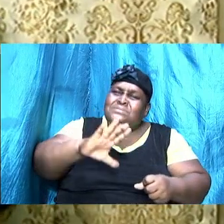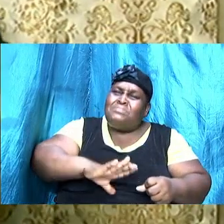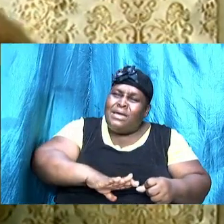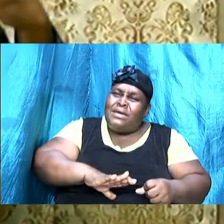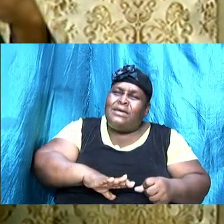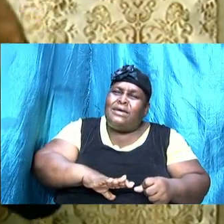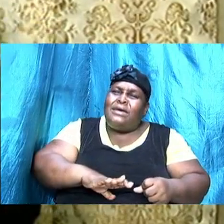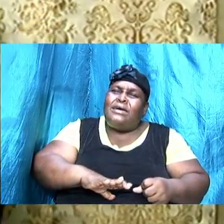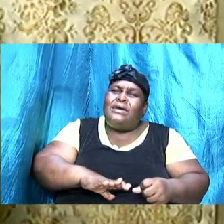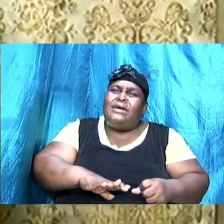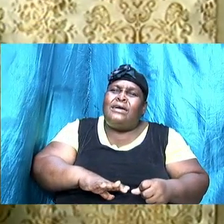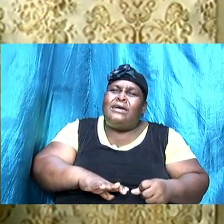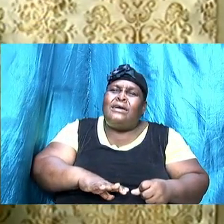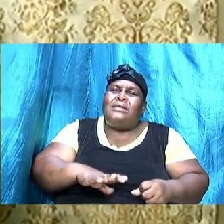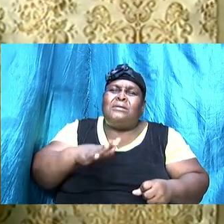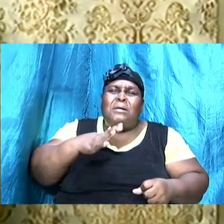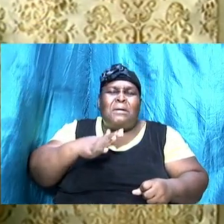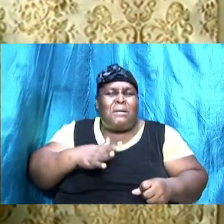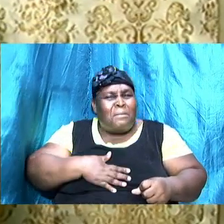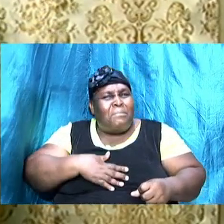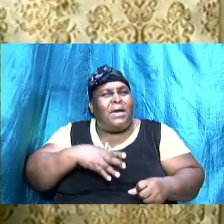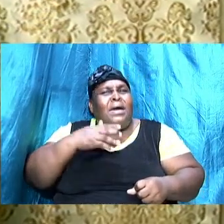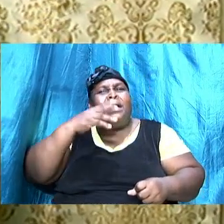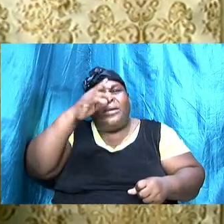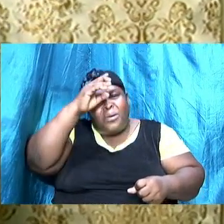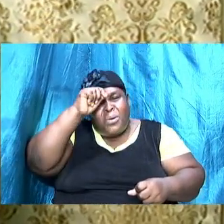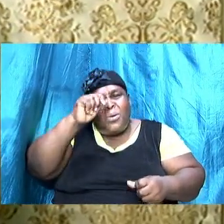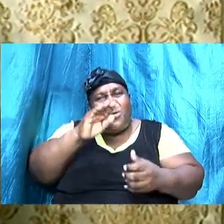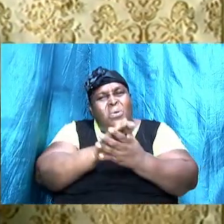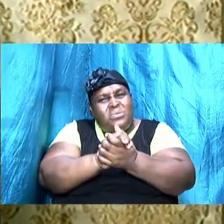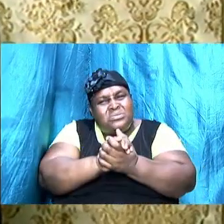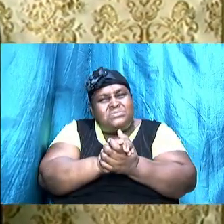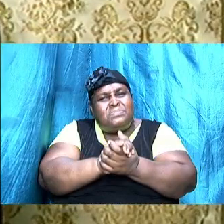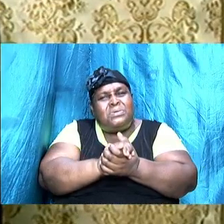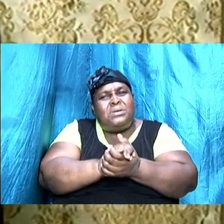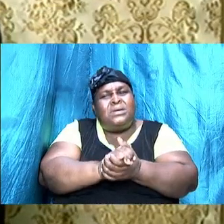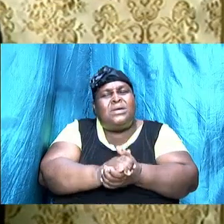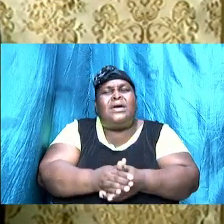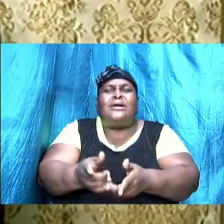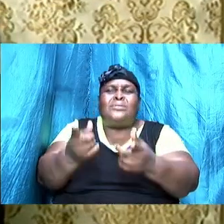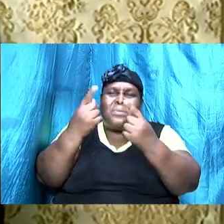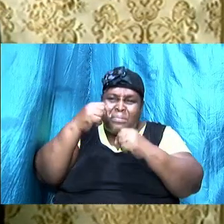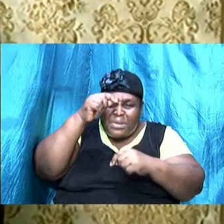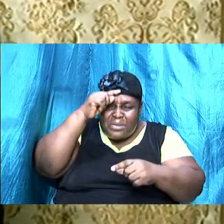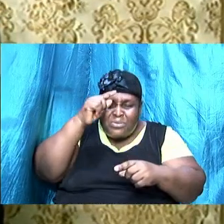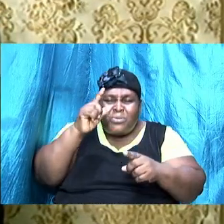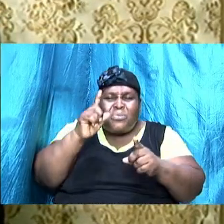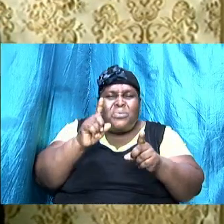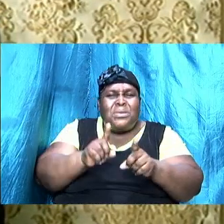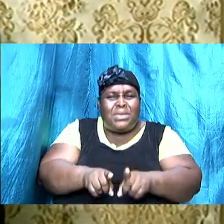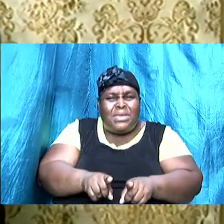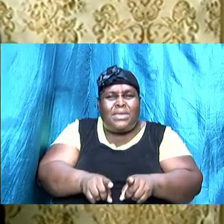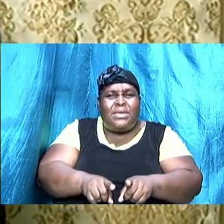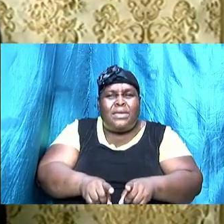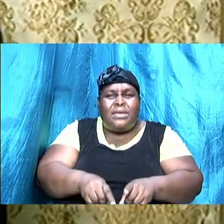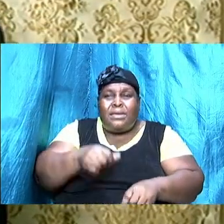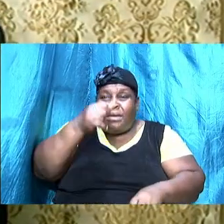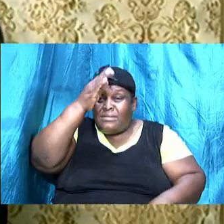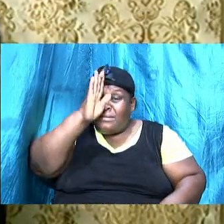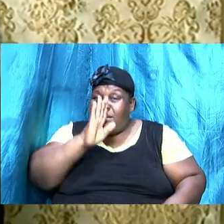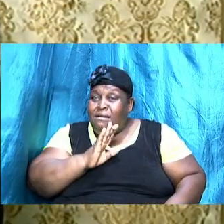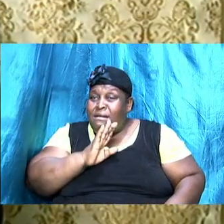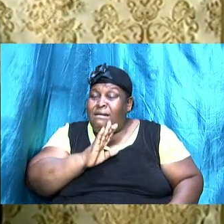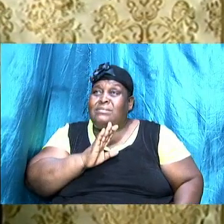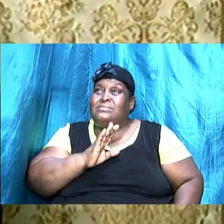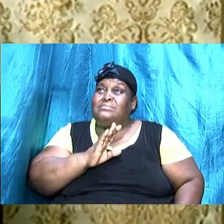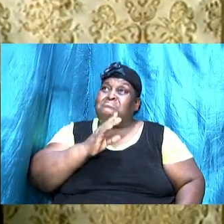together and agreed that you were going to do this thing, and he too was a witness. Although you might